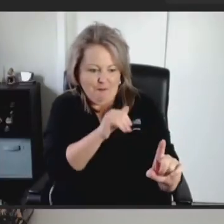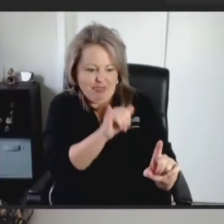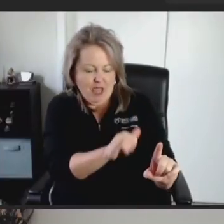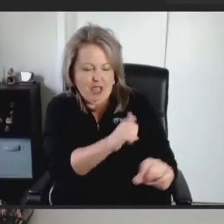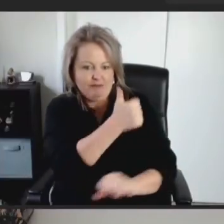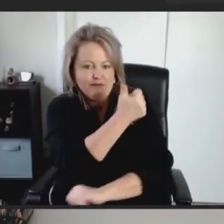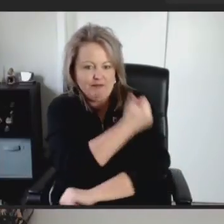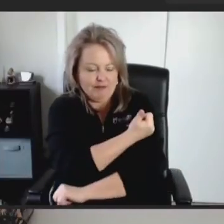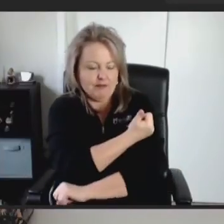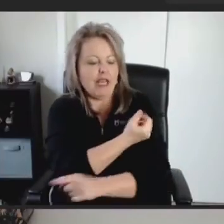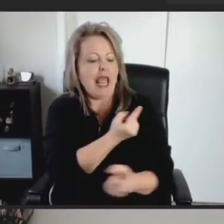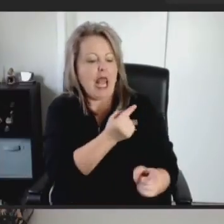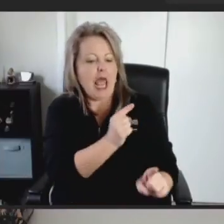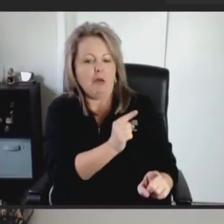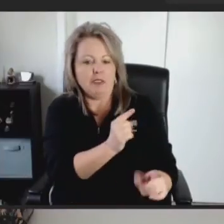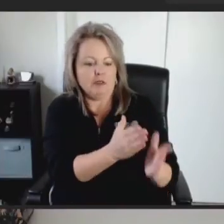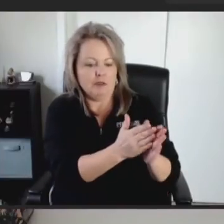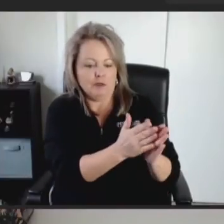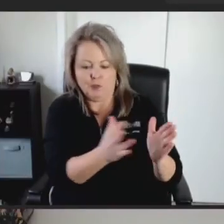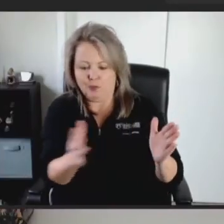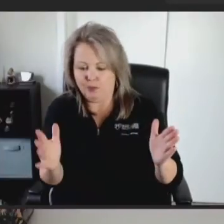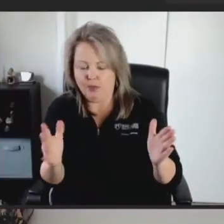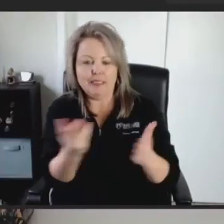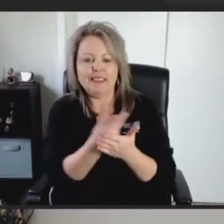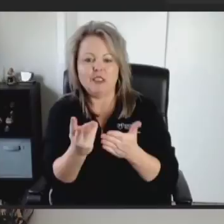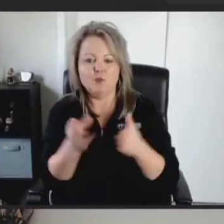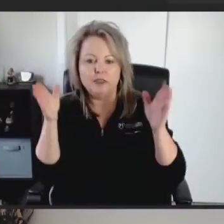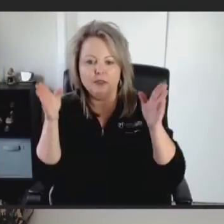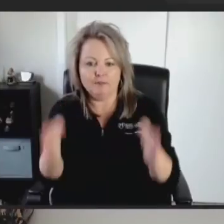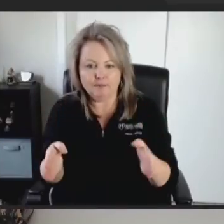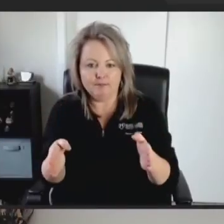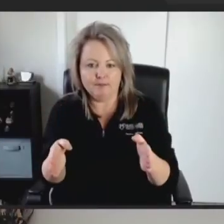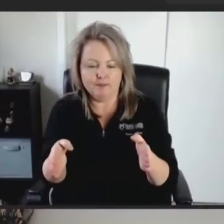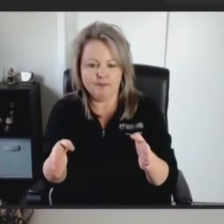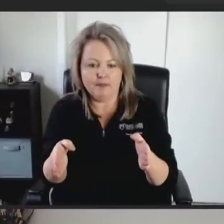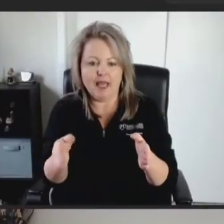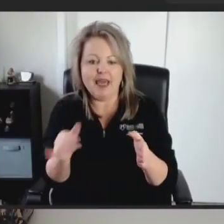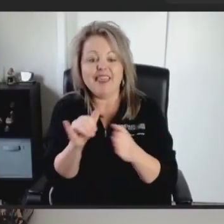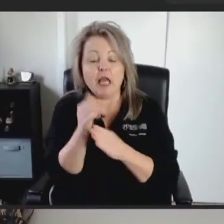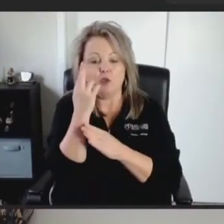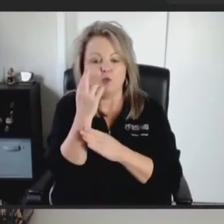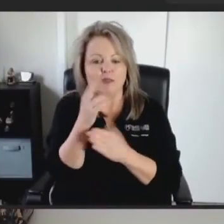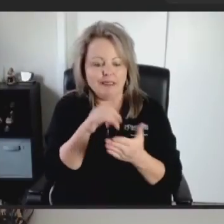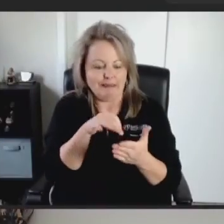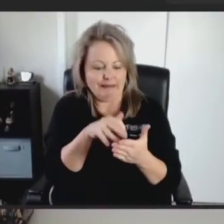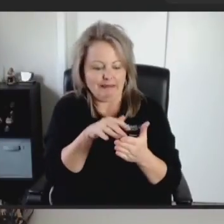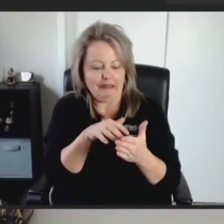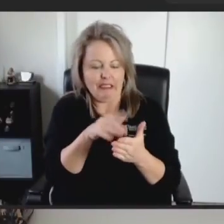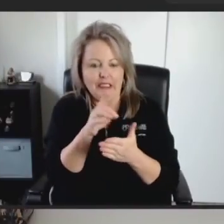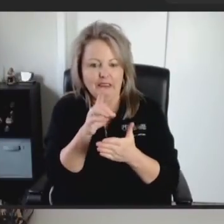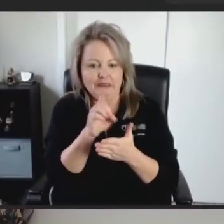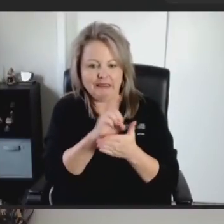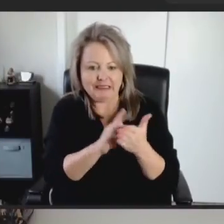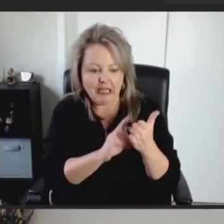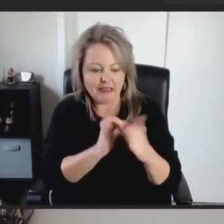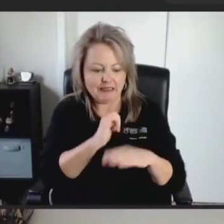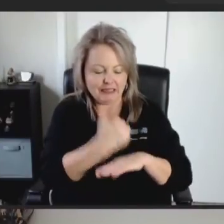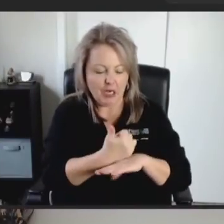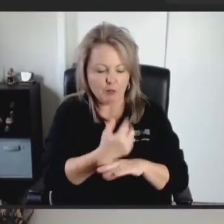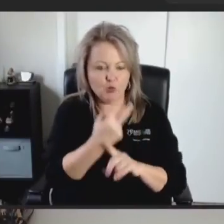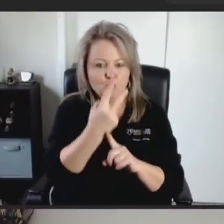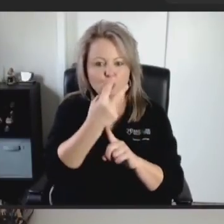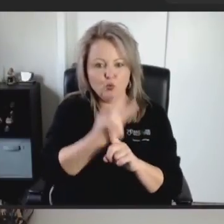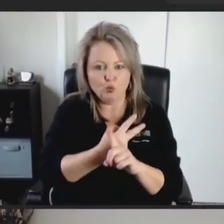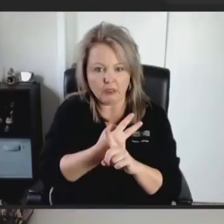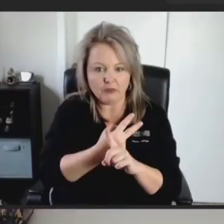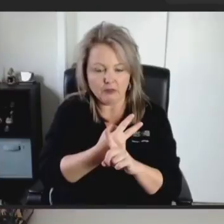happens within the first 6 weeks after the vaccine. This is why the studies were designed to go out 2 months. They wanted to capture